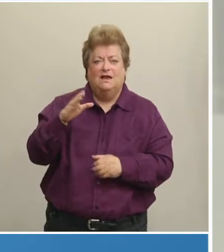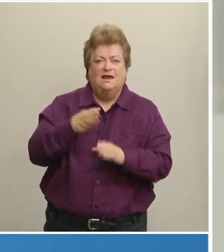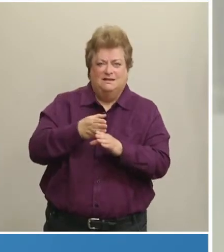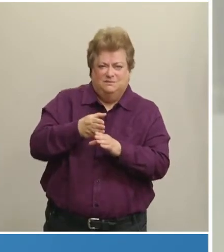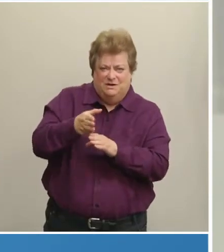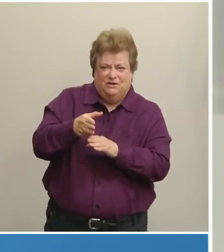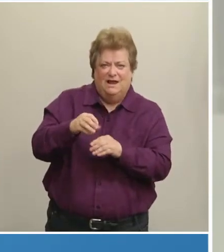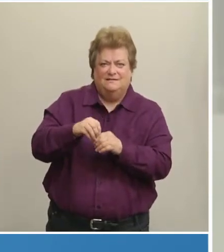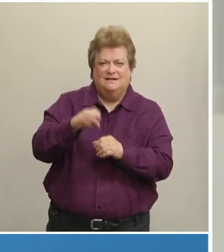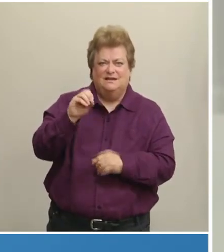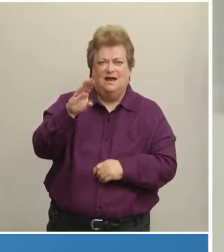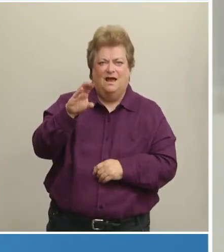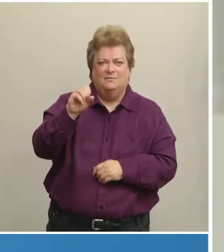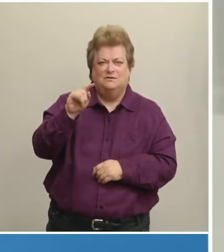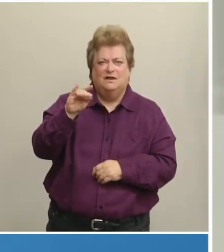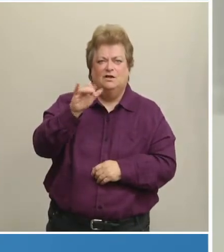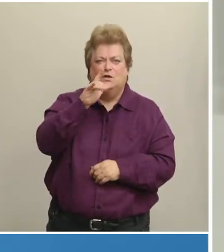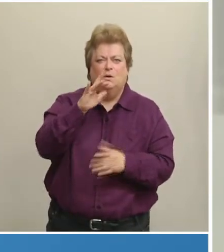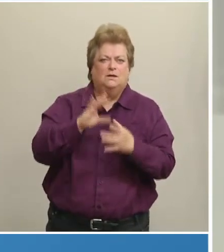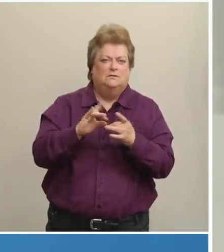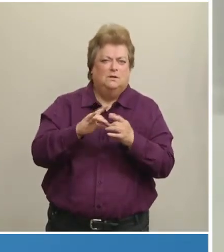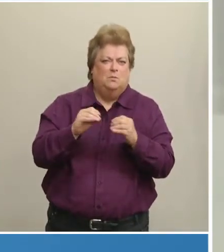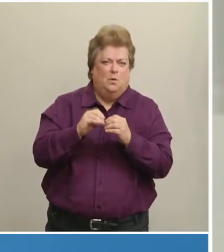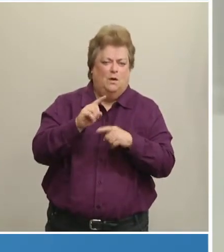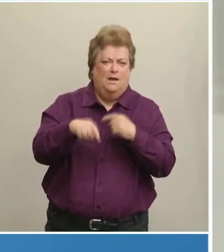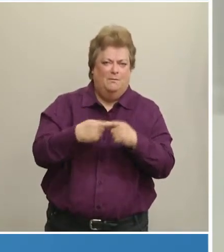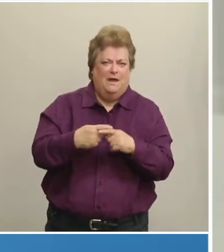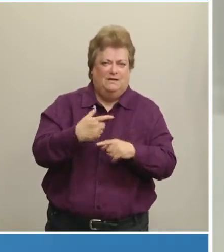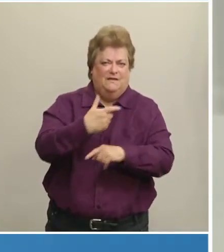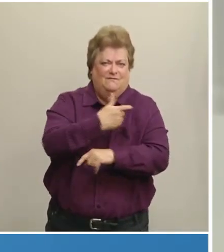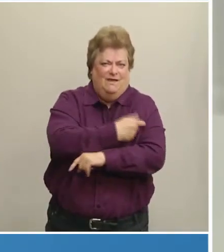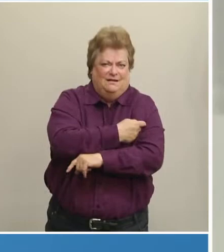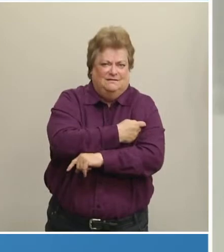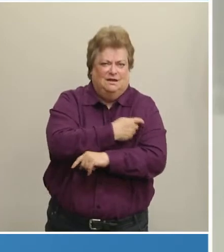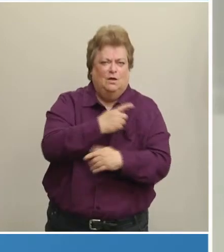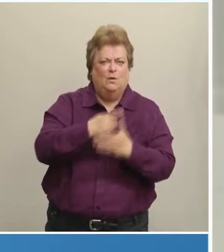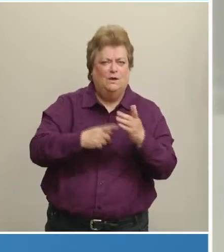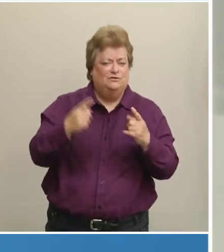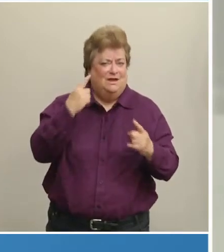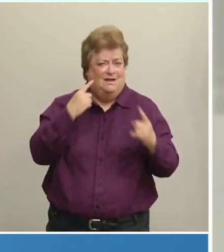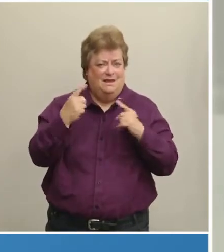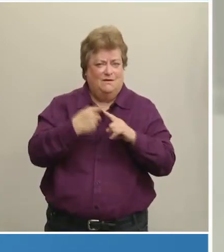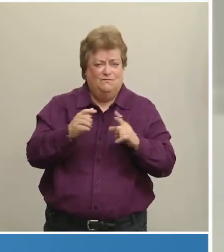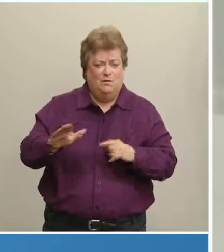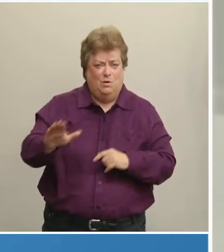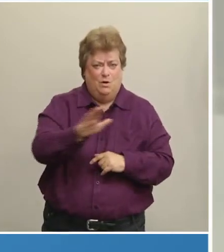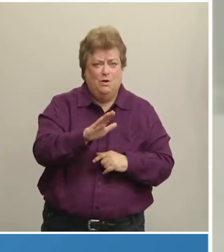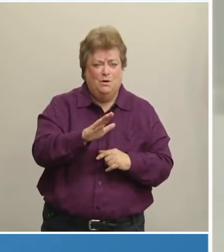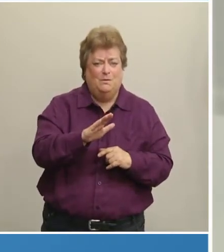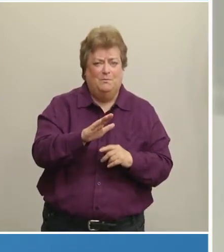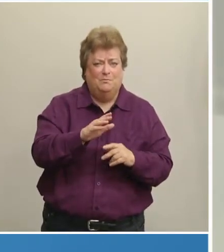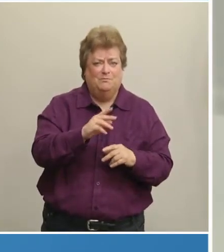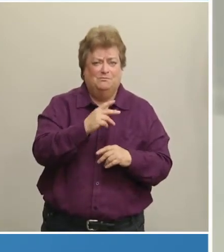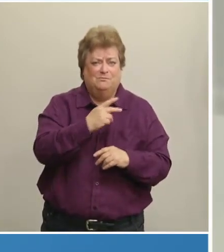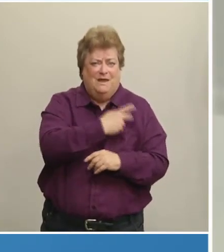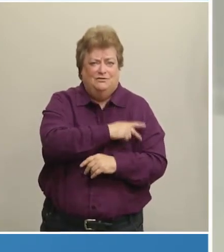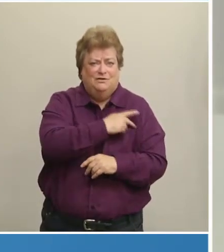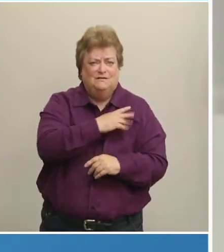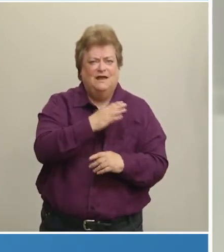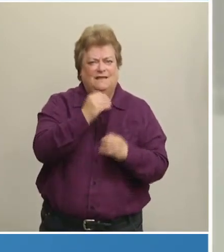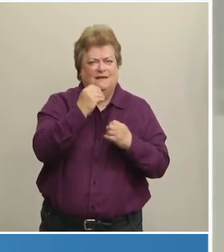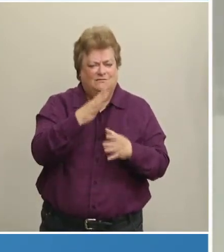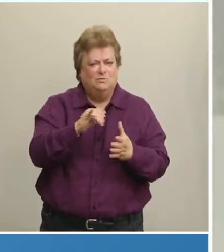obstetrics. She'll talk more about the COVID-19 vaccine, what she's hearing from her patients, and the information she's sharing with